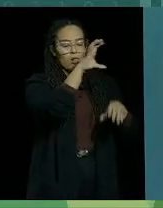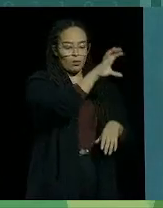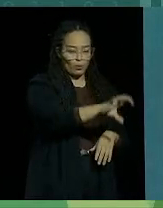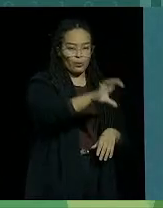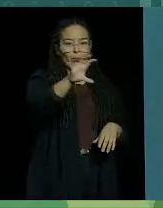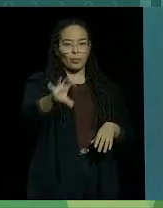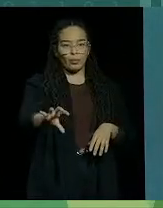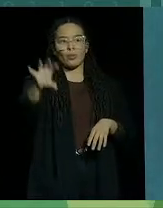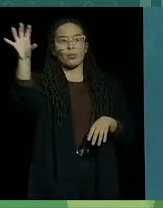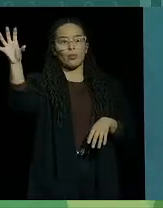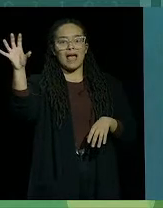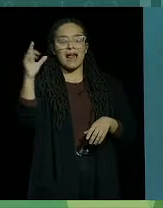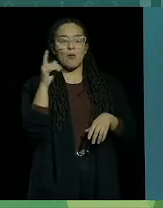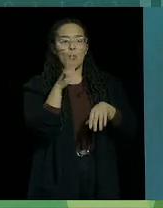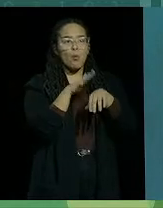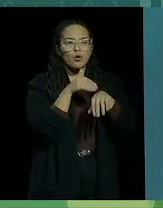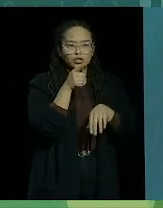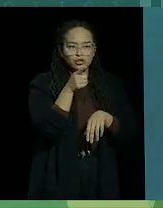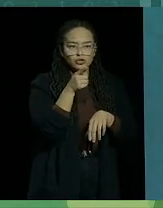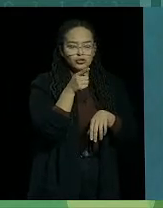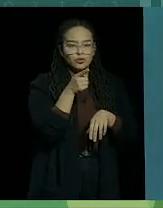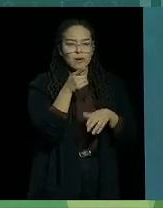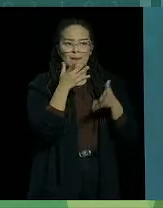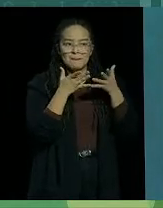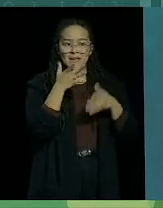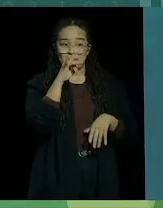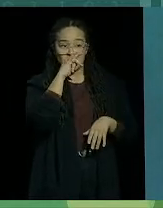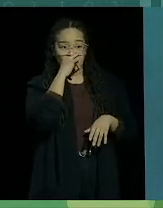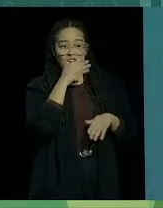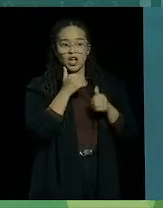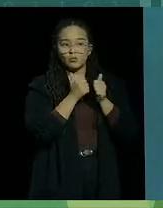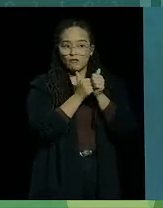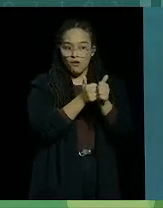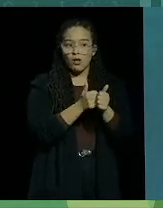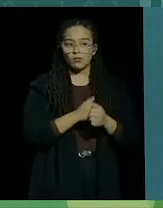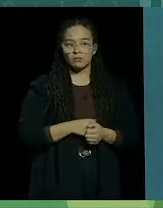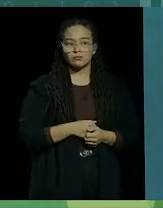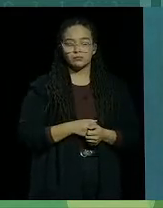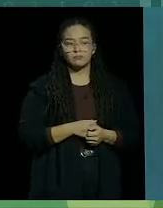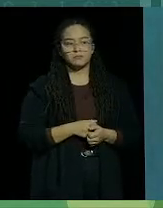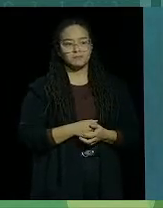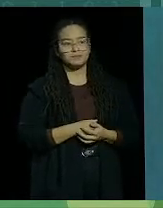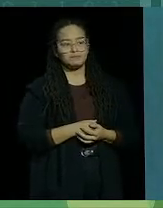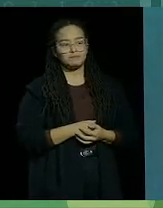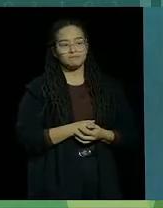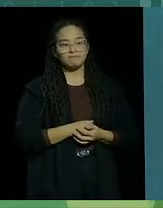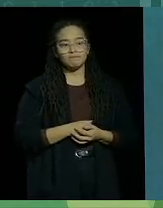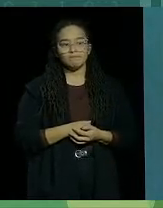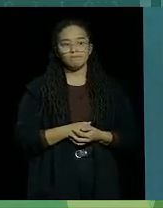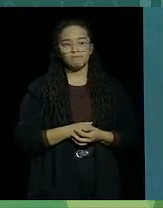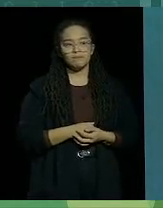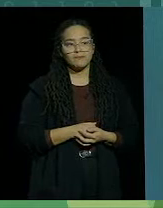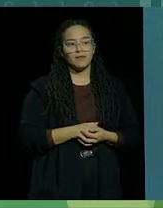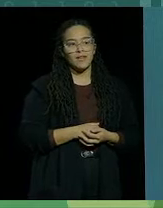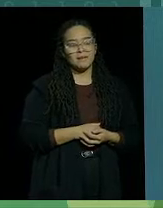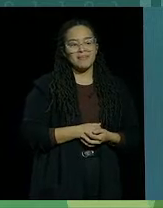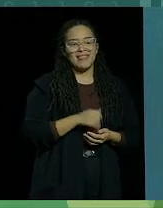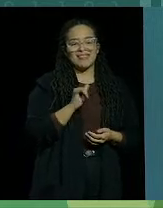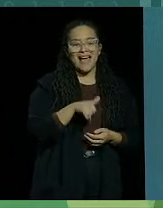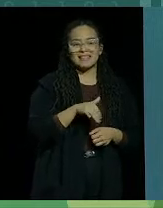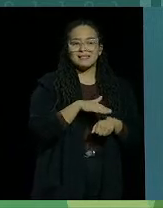crossing your car's path and warn you, a child may follow.